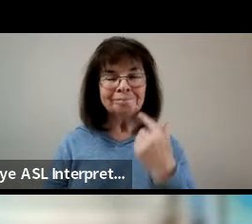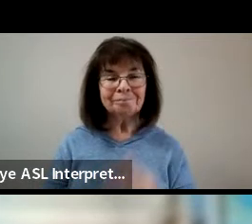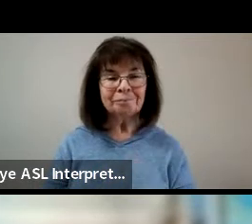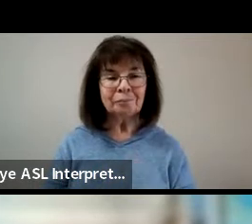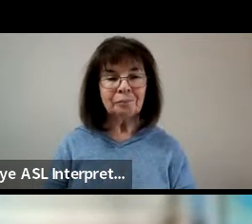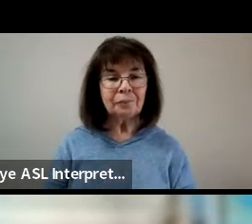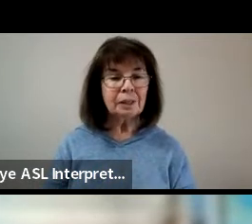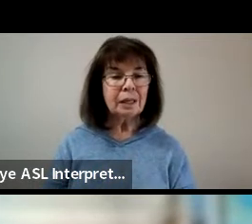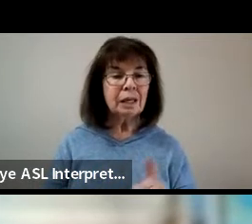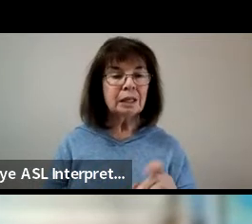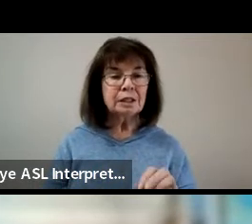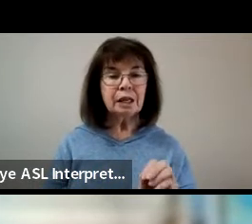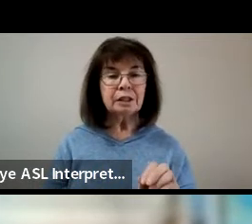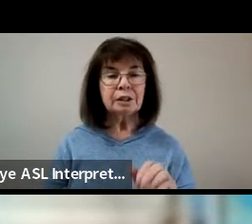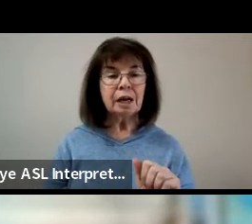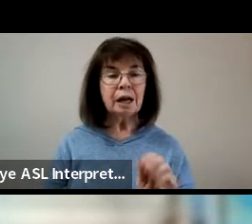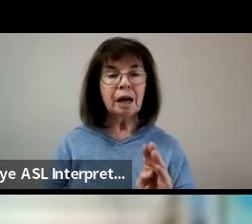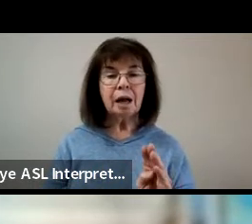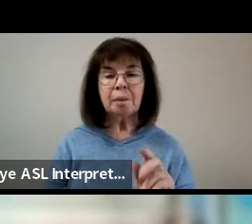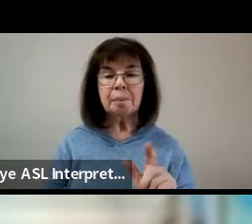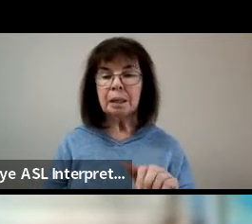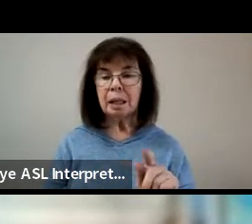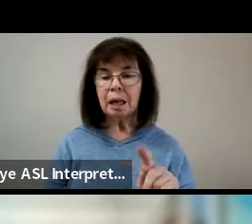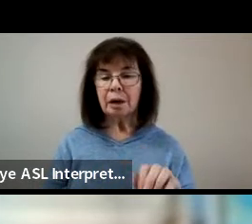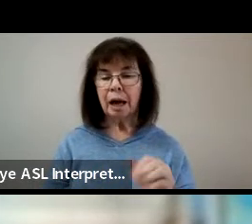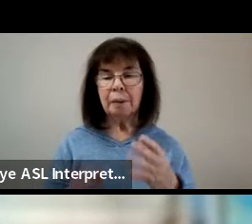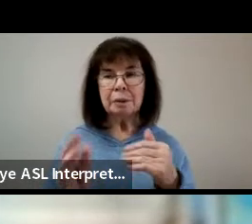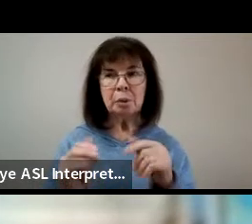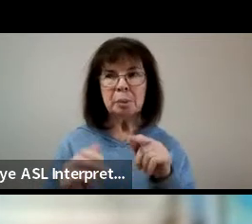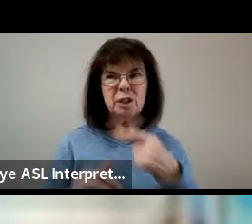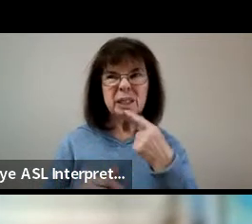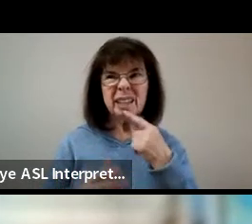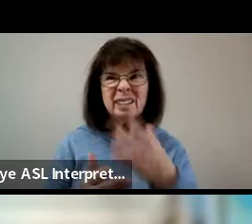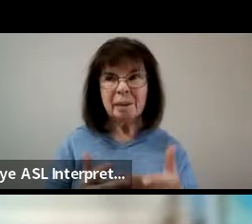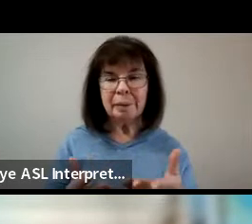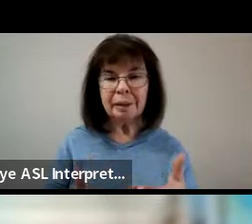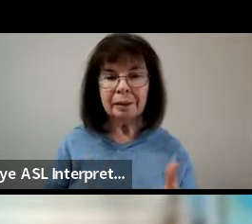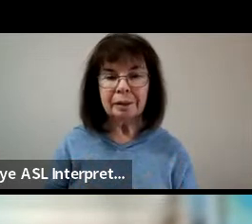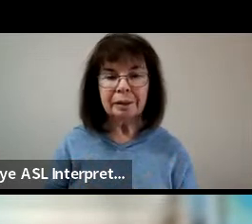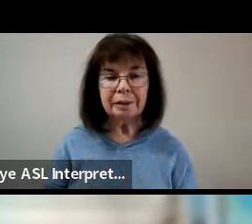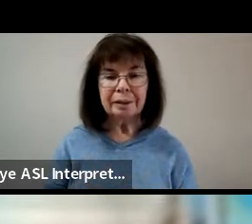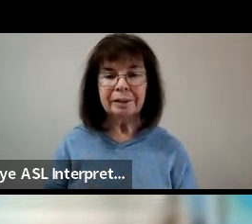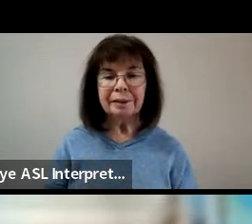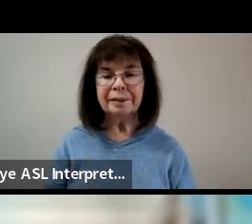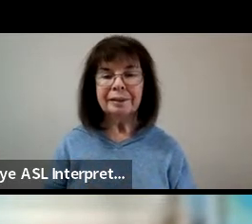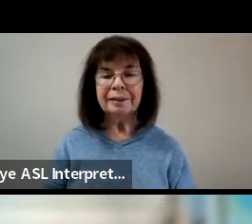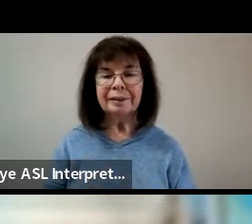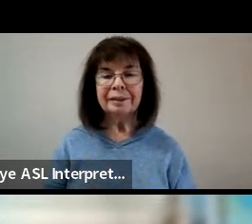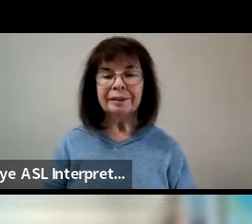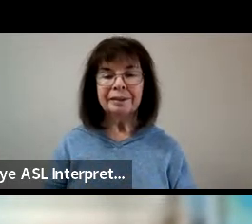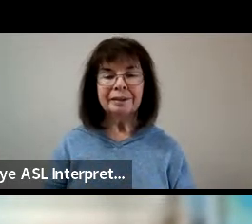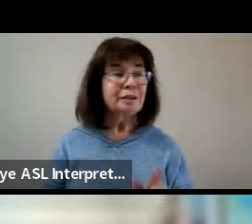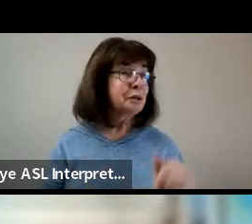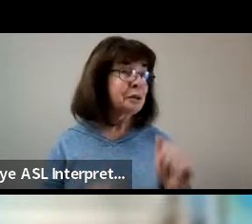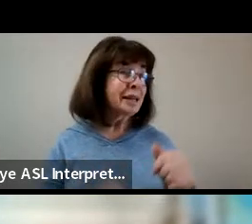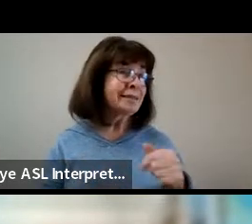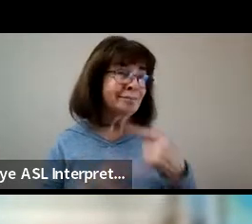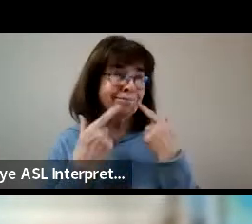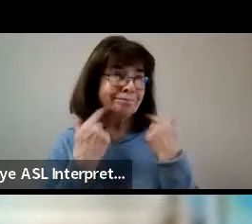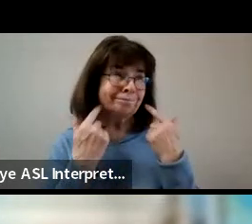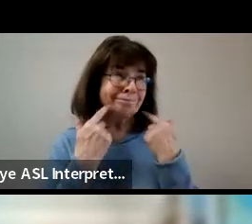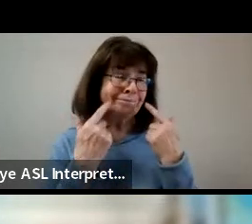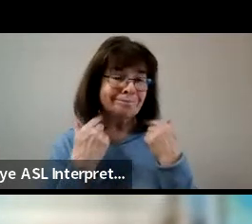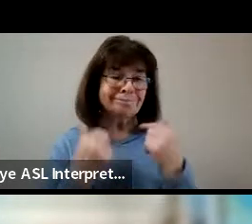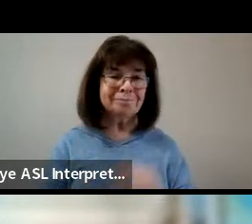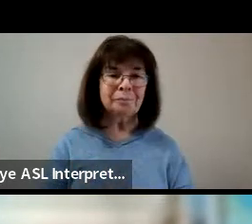Dr. Ablada, I was hoping you were going to say something. You came on camera, but you can say something if you want.